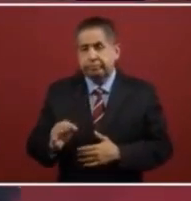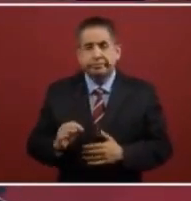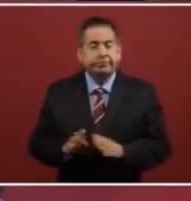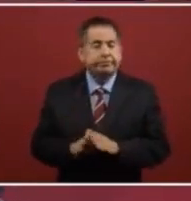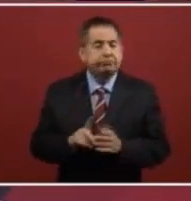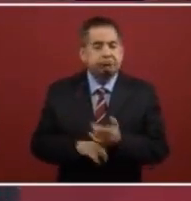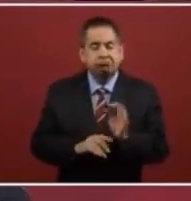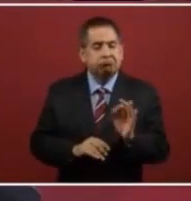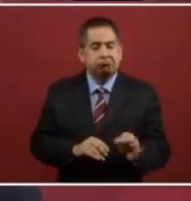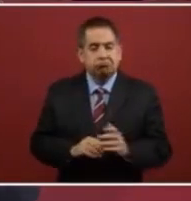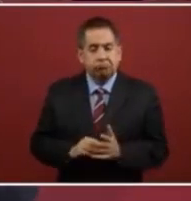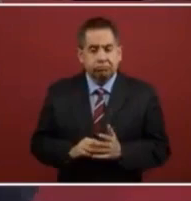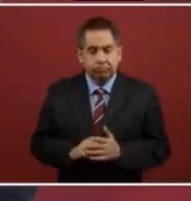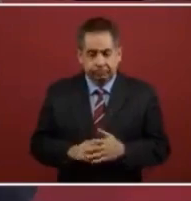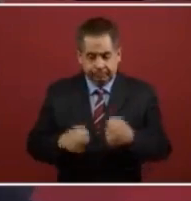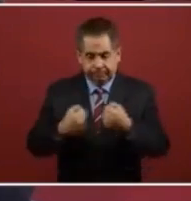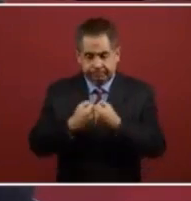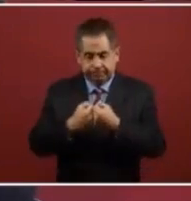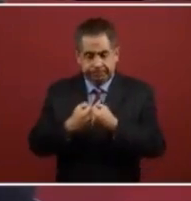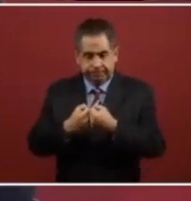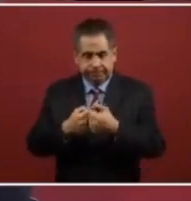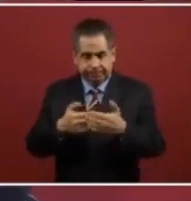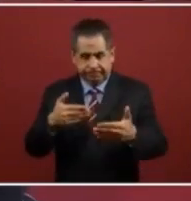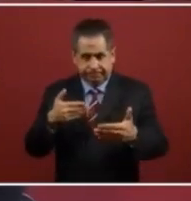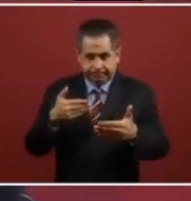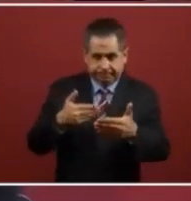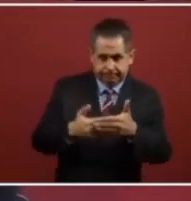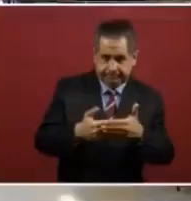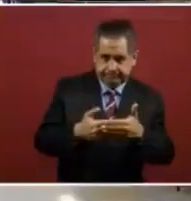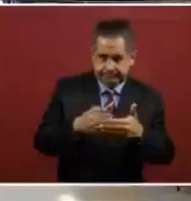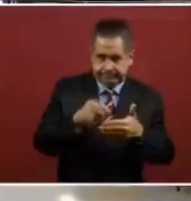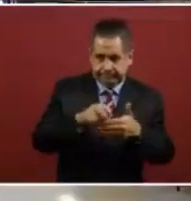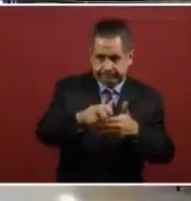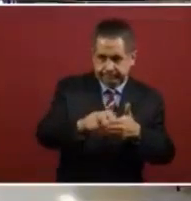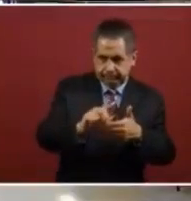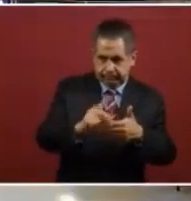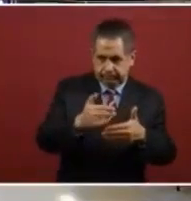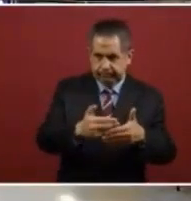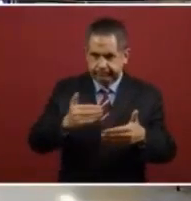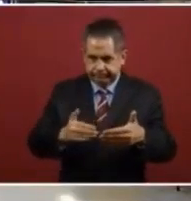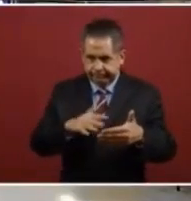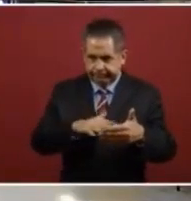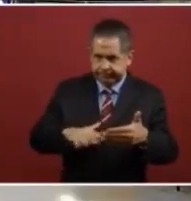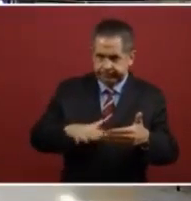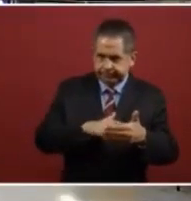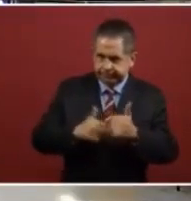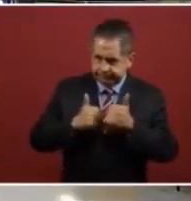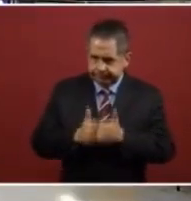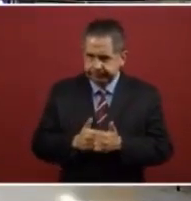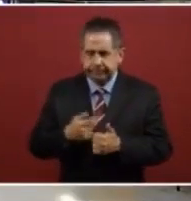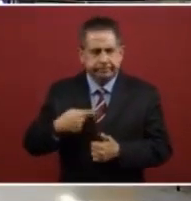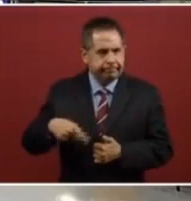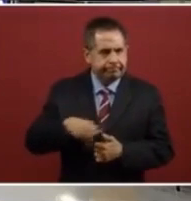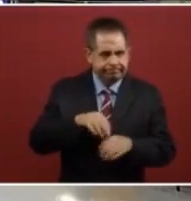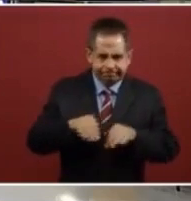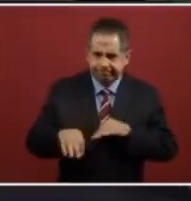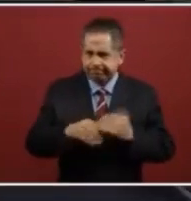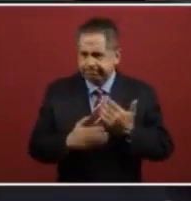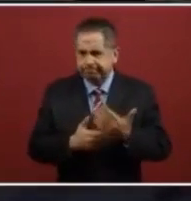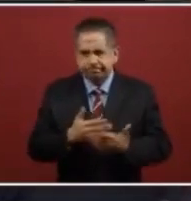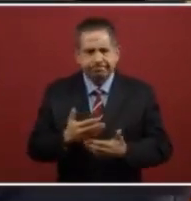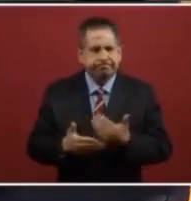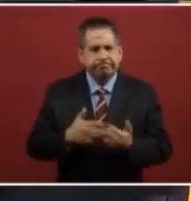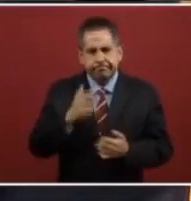like the last en curtain nuestro territorio in our para territory evitar que los mexicanos to prevent that se